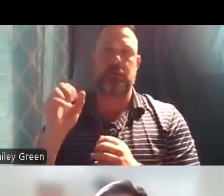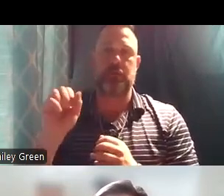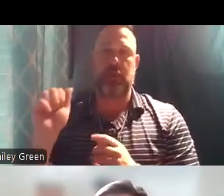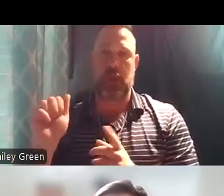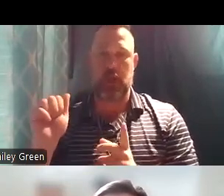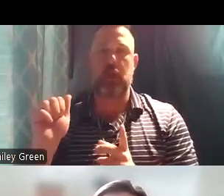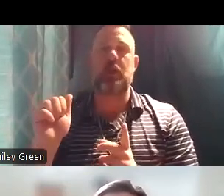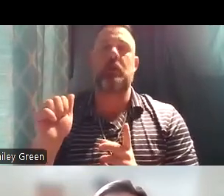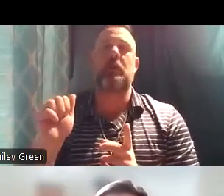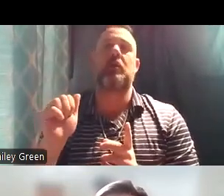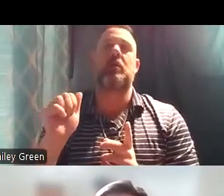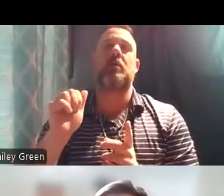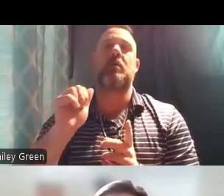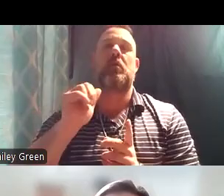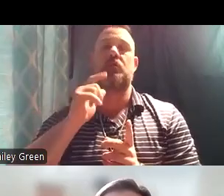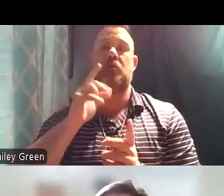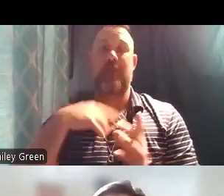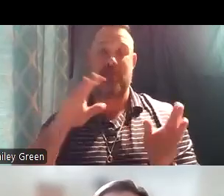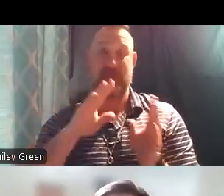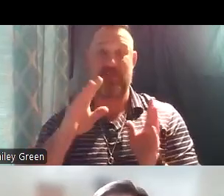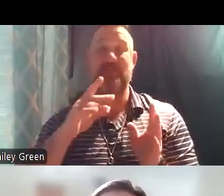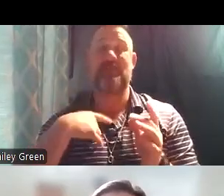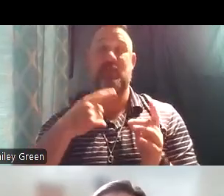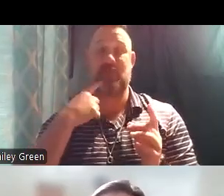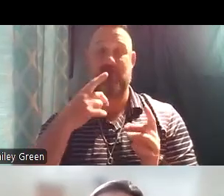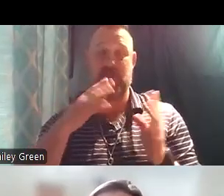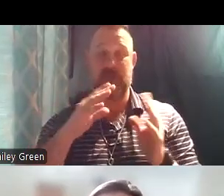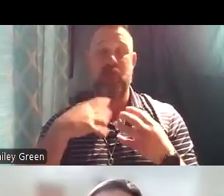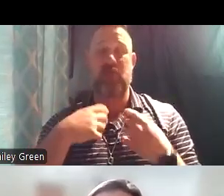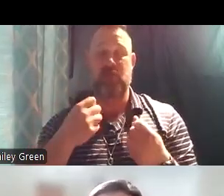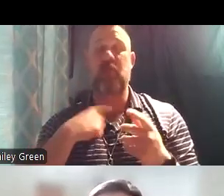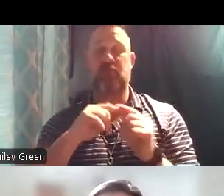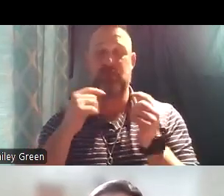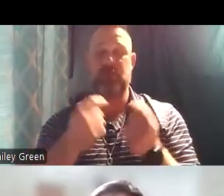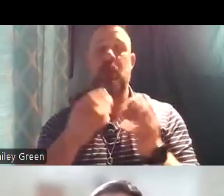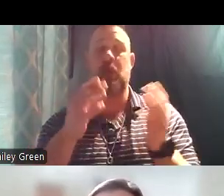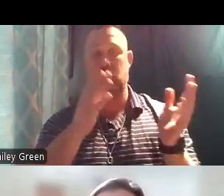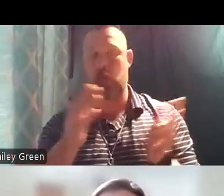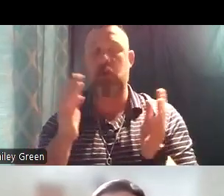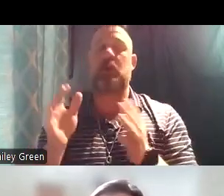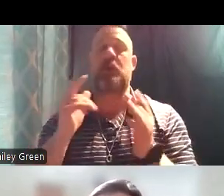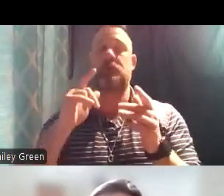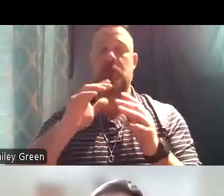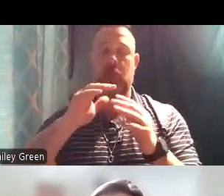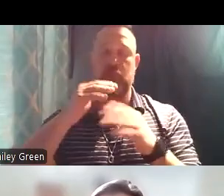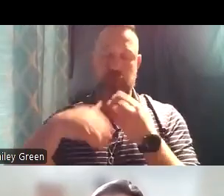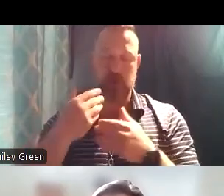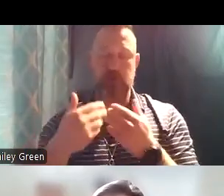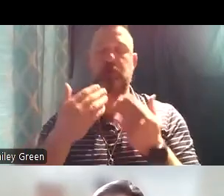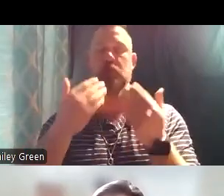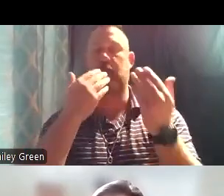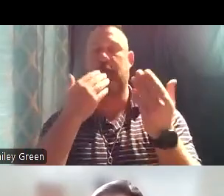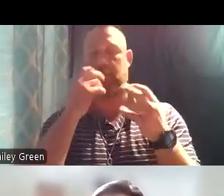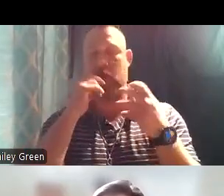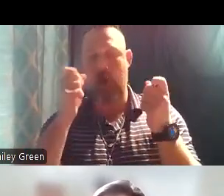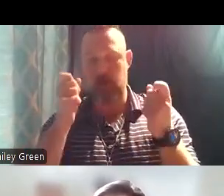at CDPH that work in behavioral health, and so our team is helping to organize this planning process, and we're so grateful for the